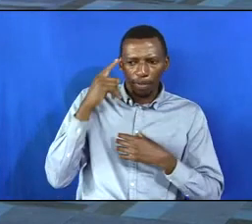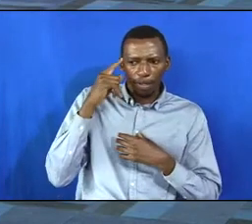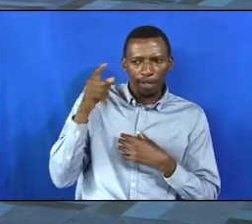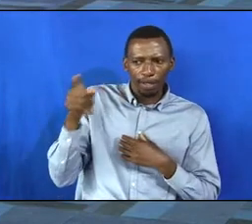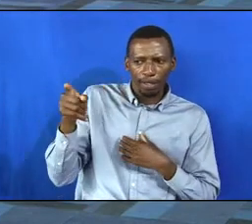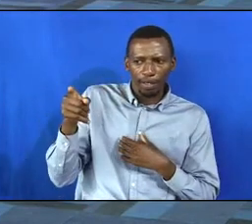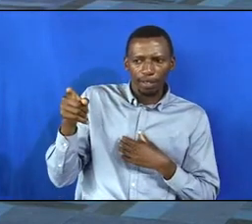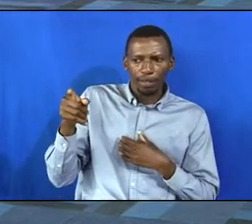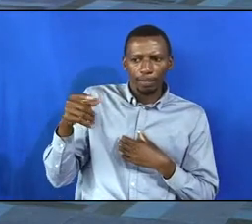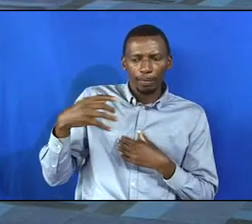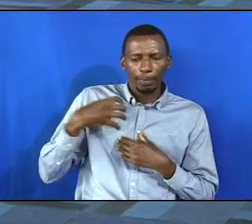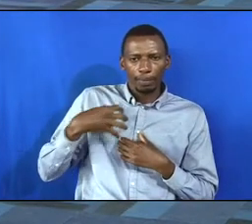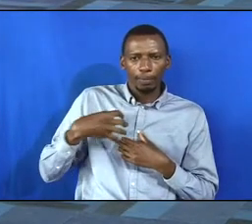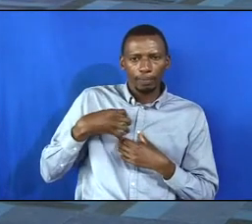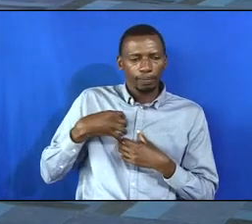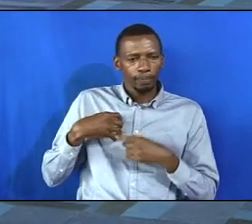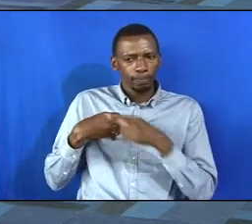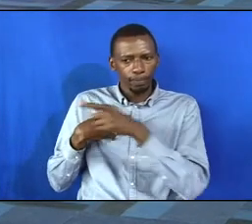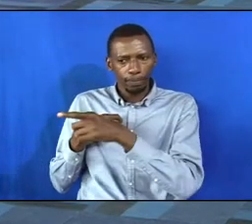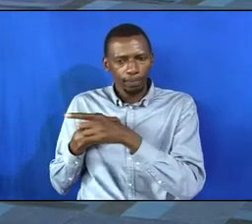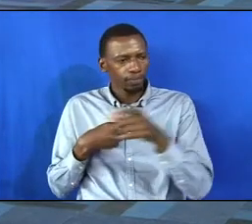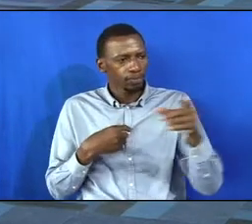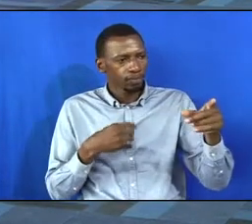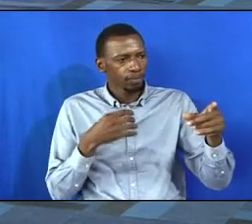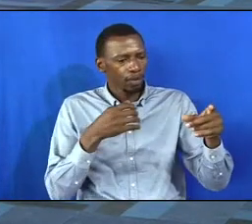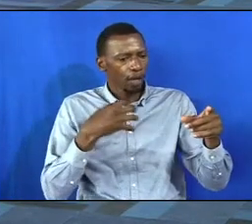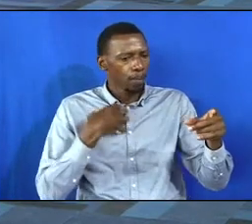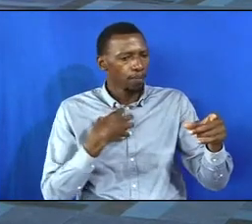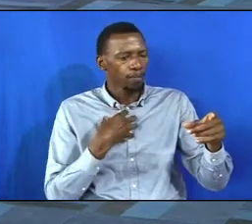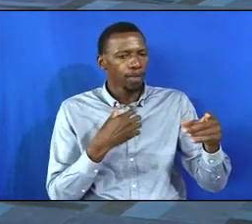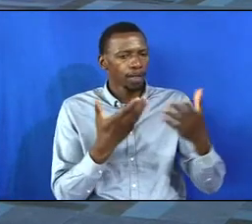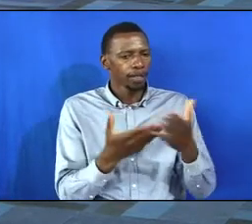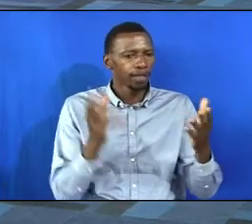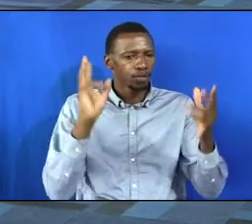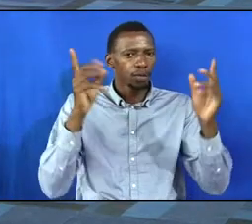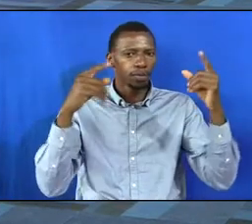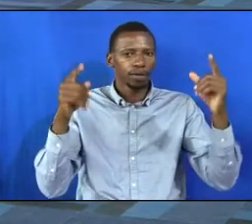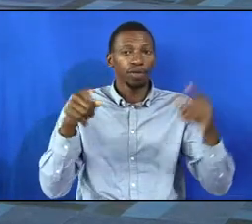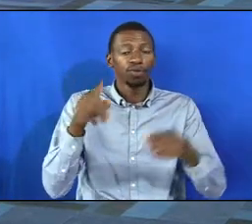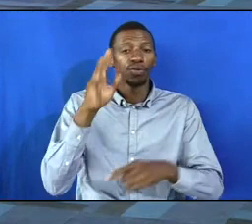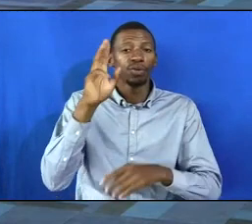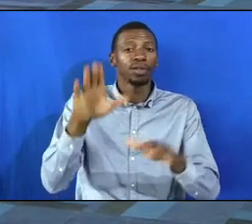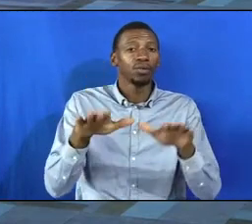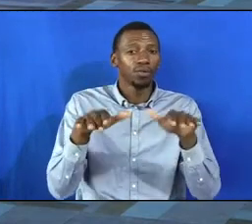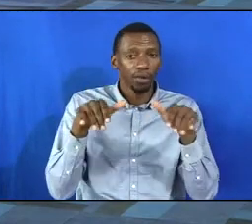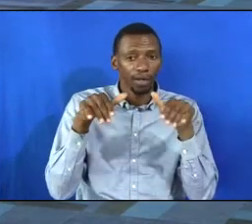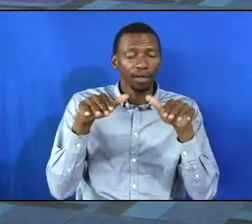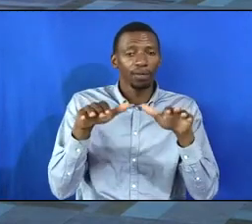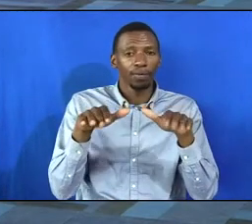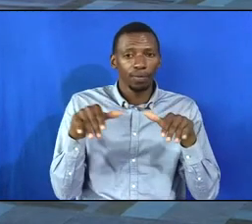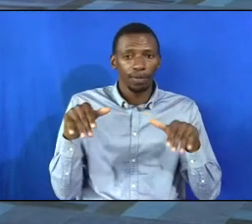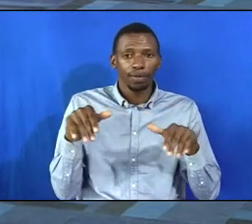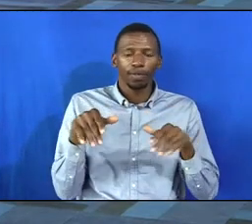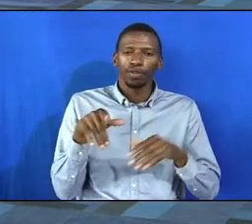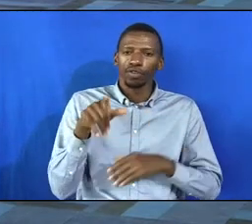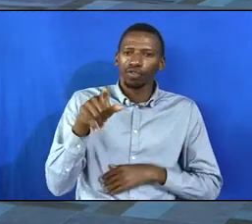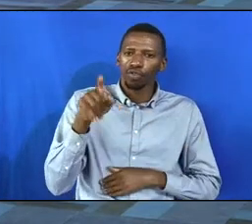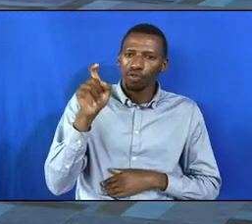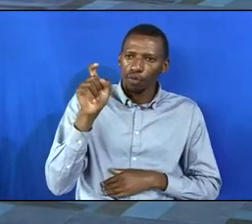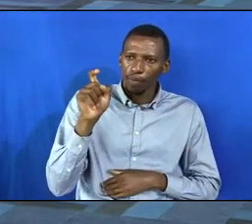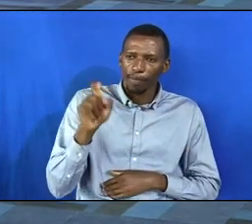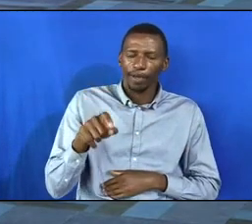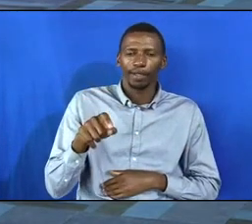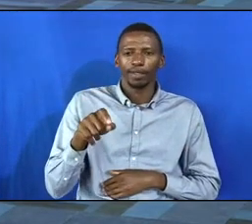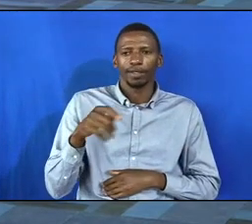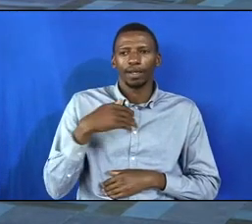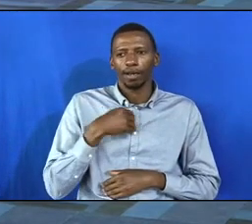financial heavyweight. So-and-so there, so things are going to happen. You will wait and wait. You also need another class of